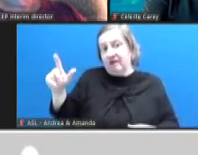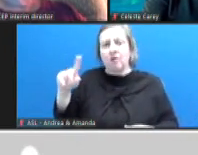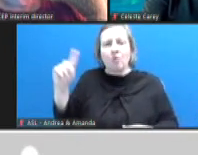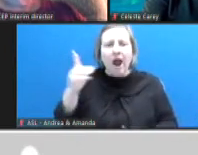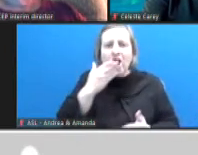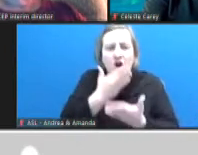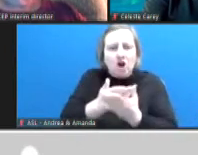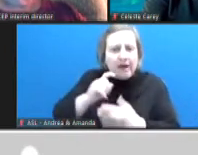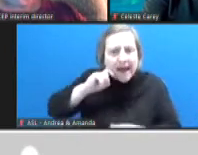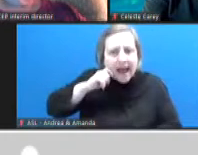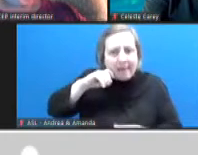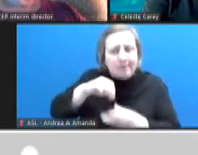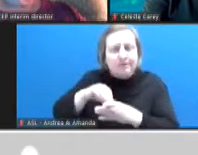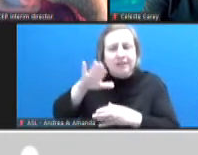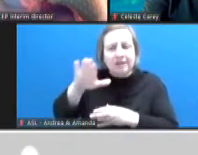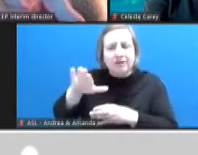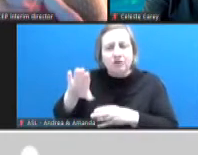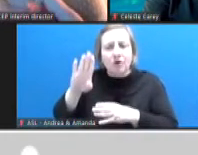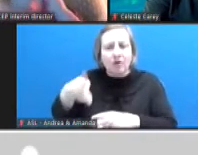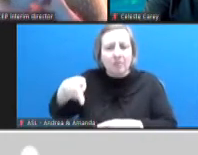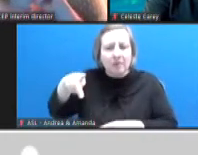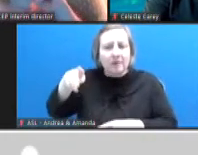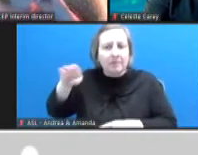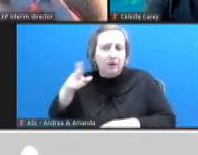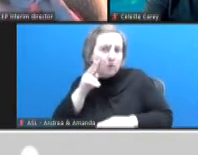your bureau who are keeping an eye out for these things?